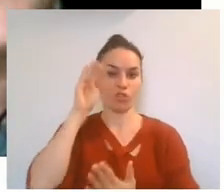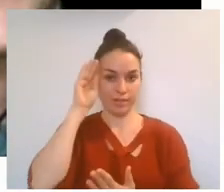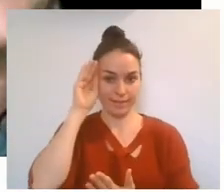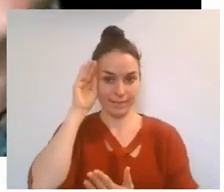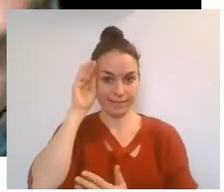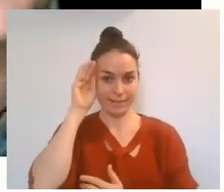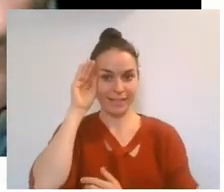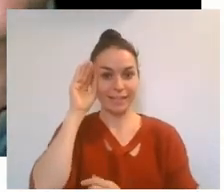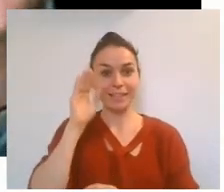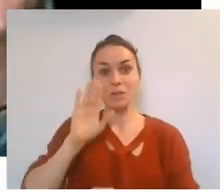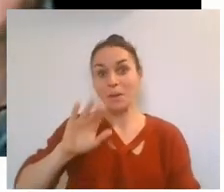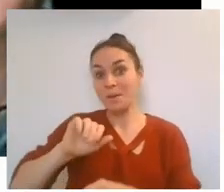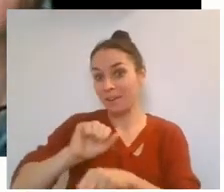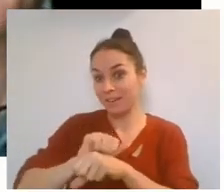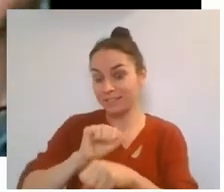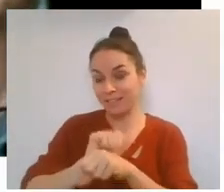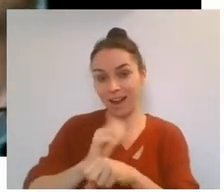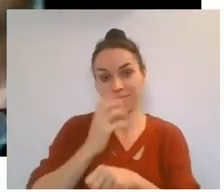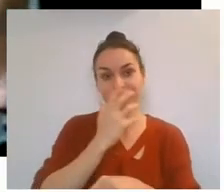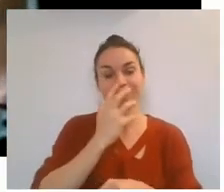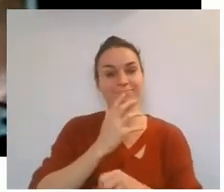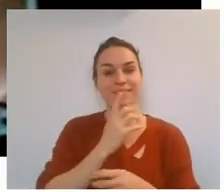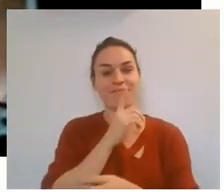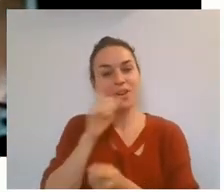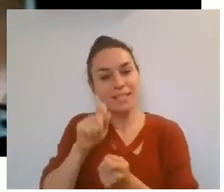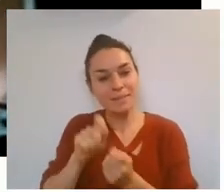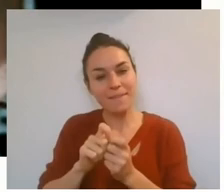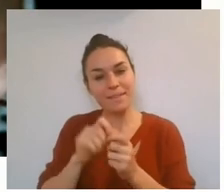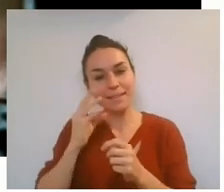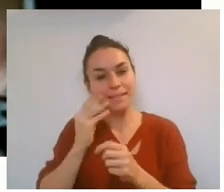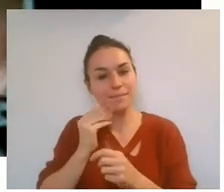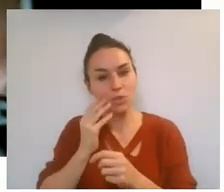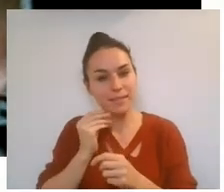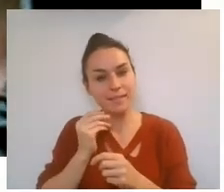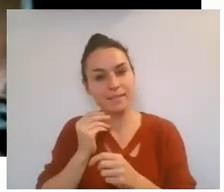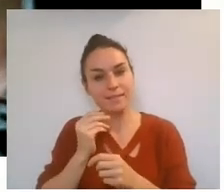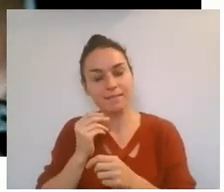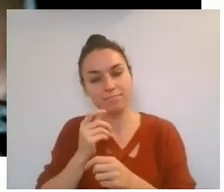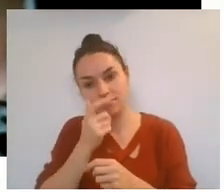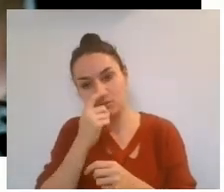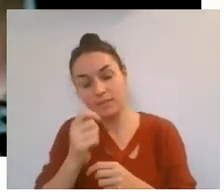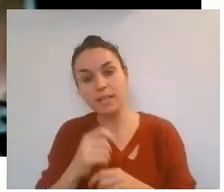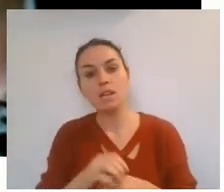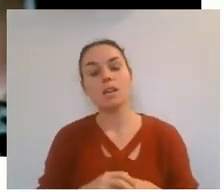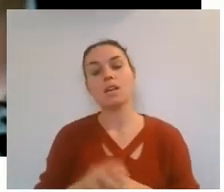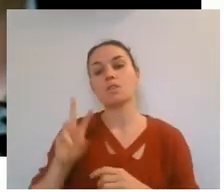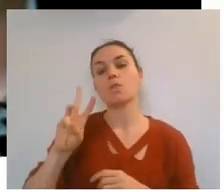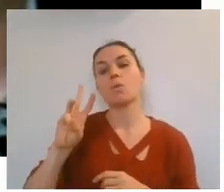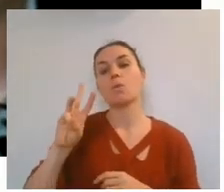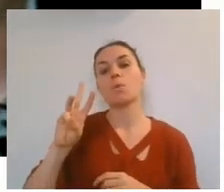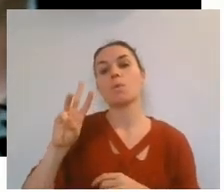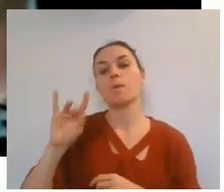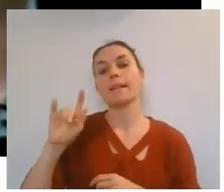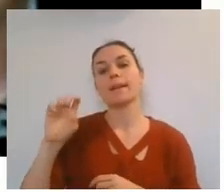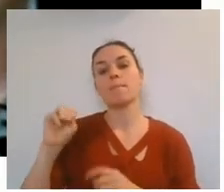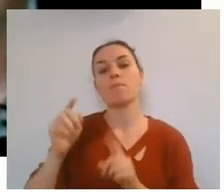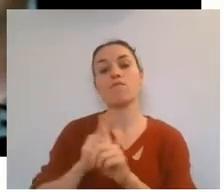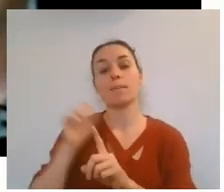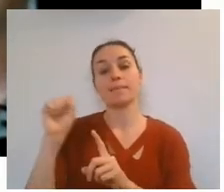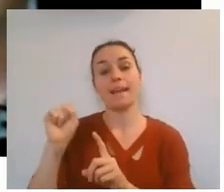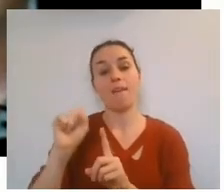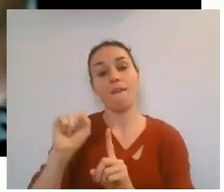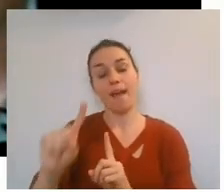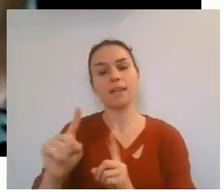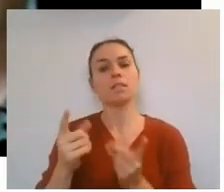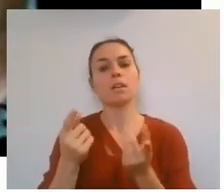job and you've had a very particular experience. So William in Seattle asks, what would you say to a young person who is also fascinated